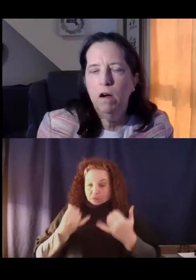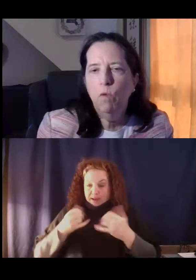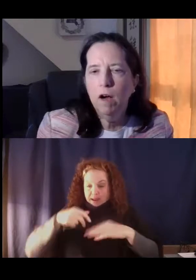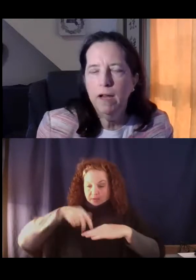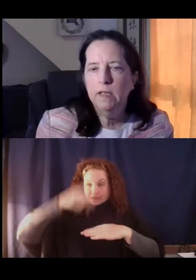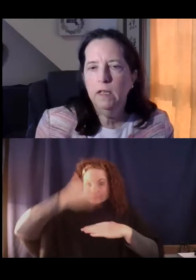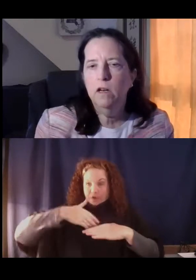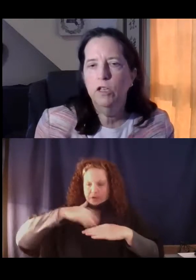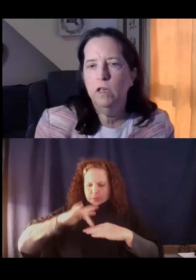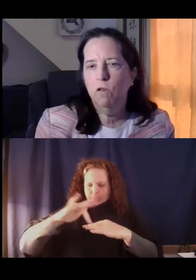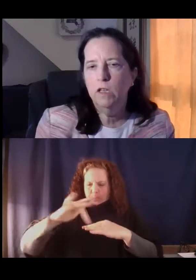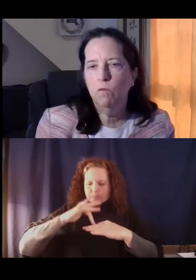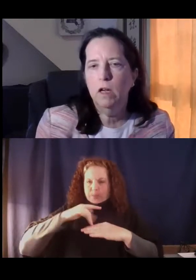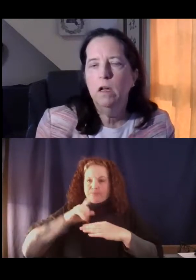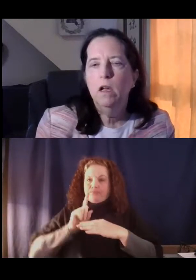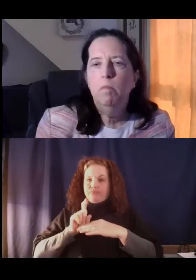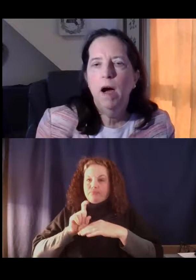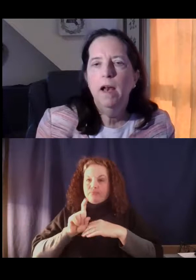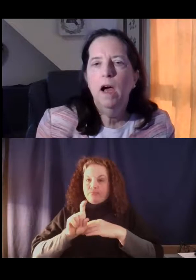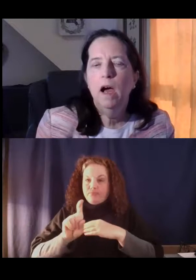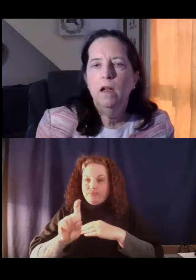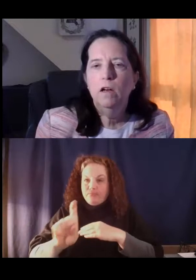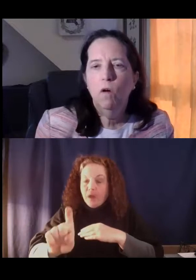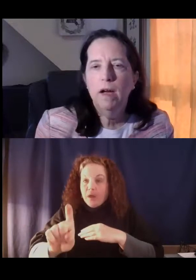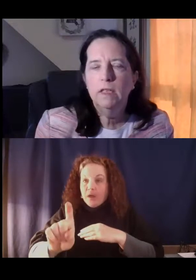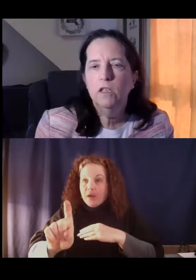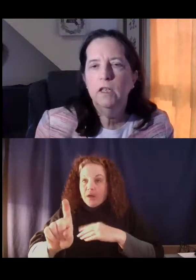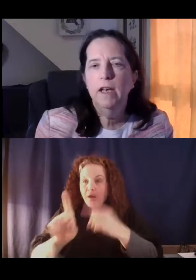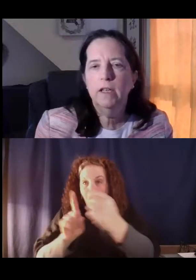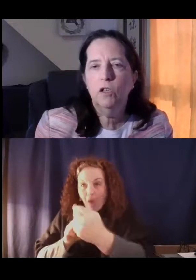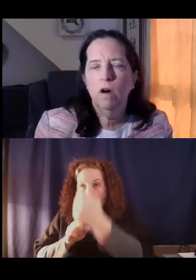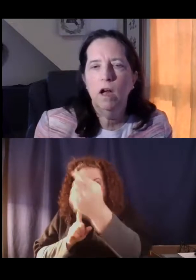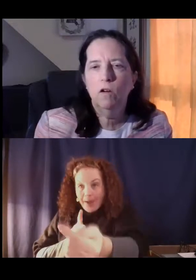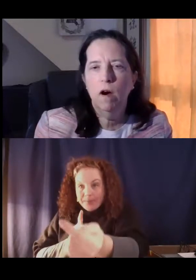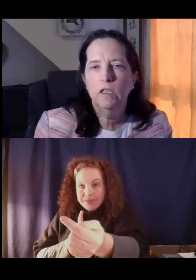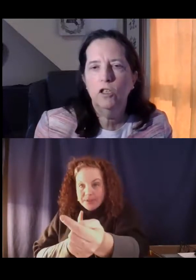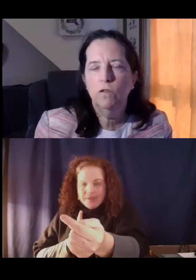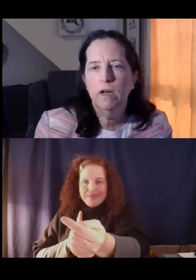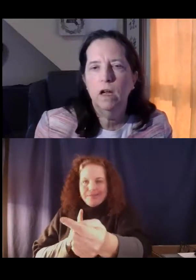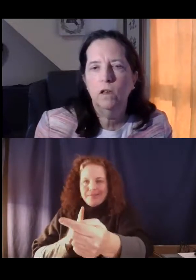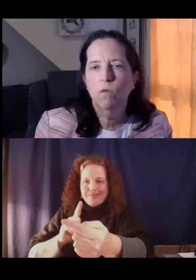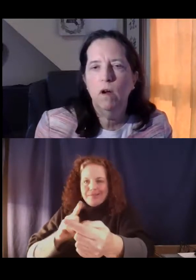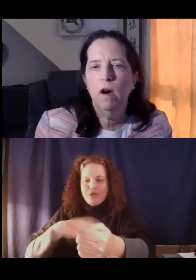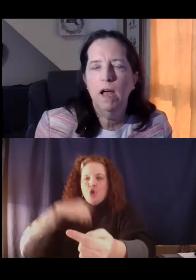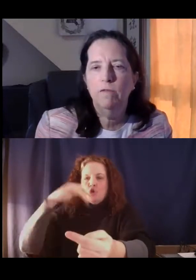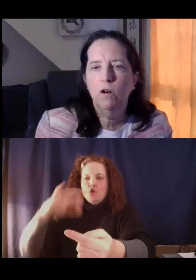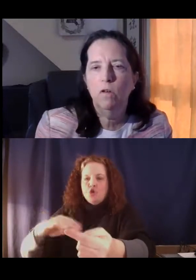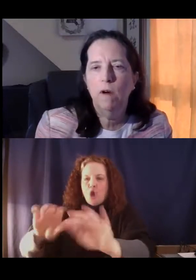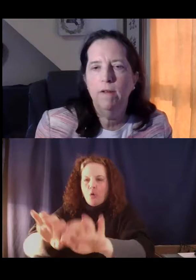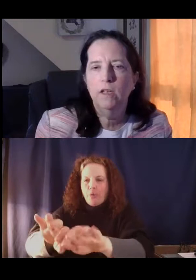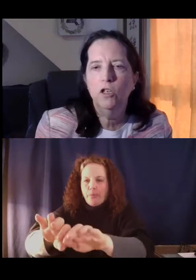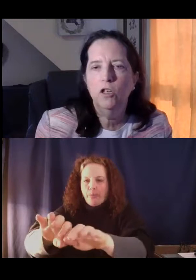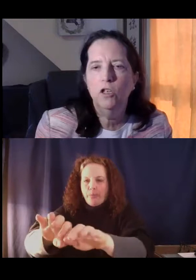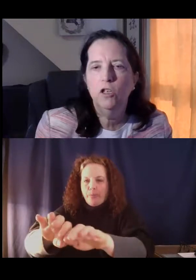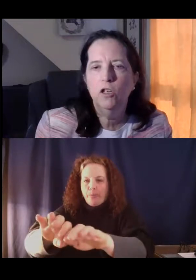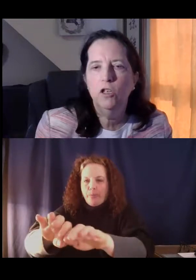the walkway is clear to the crosswalk, but crossing to the next across the street on the corner, I have to go